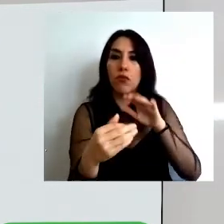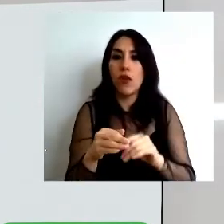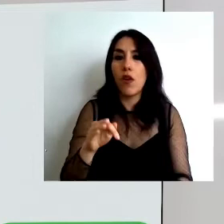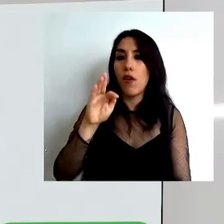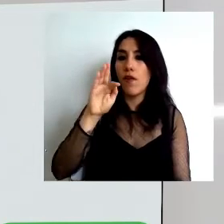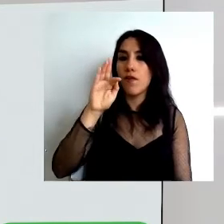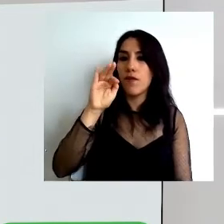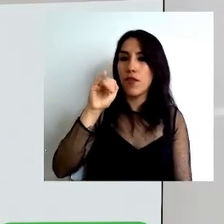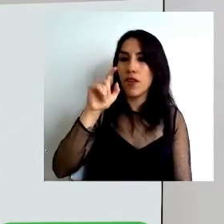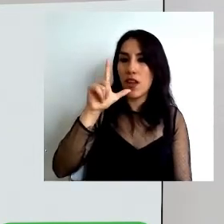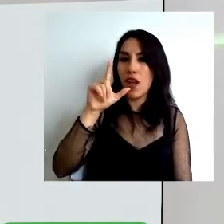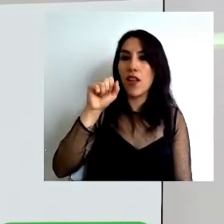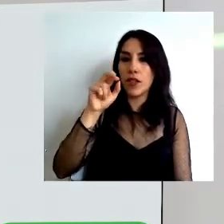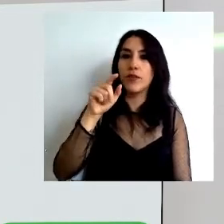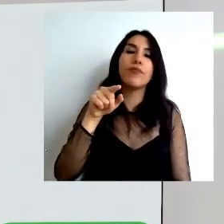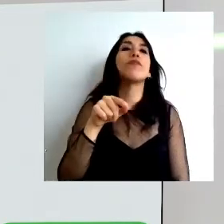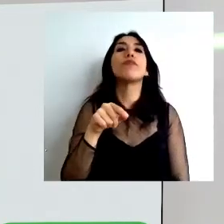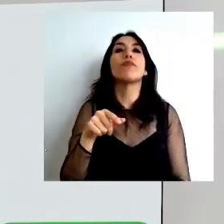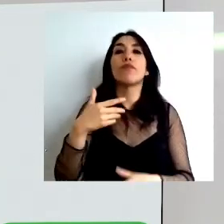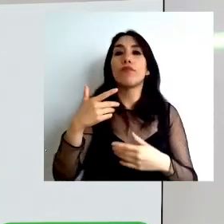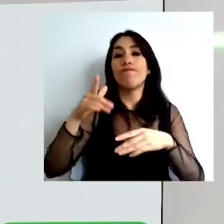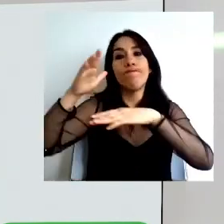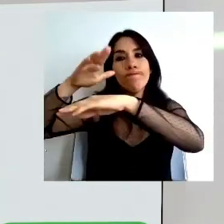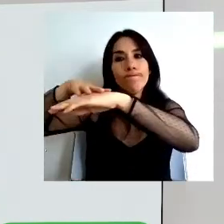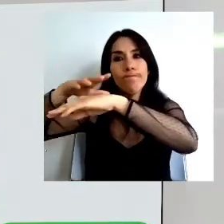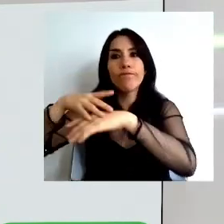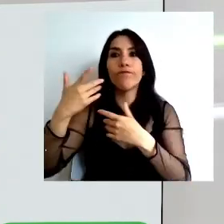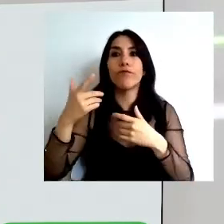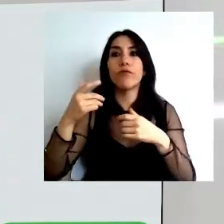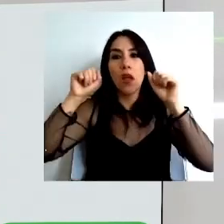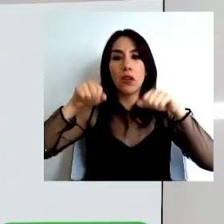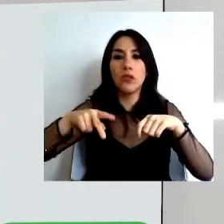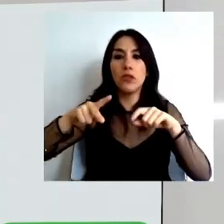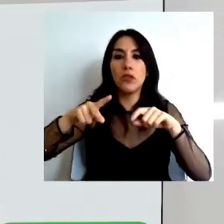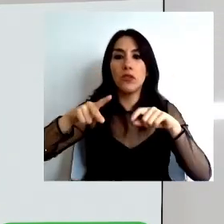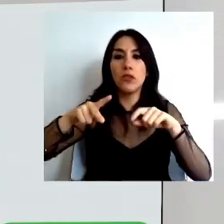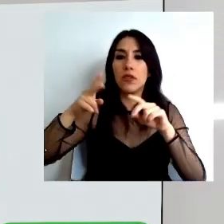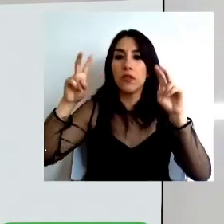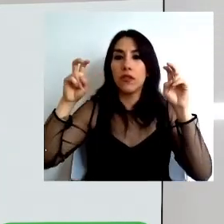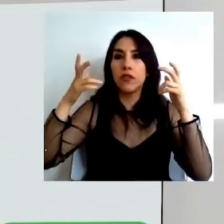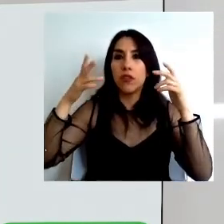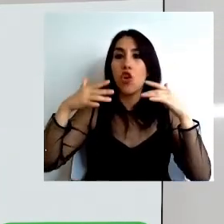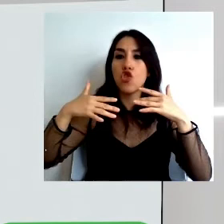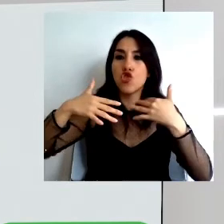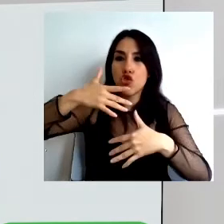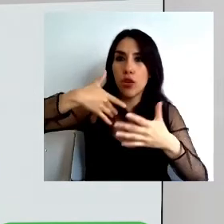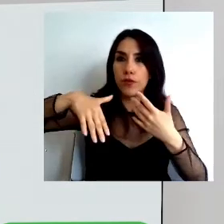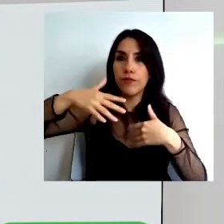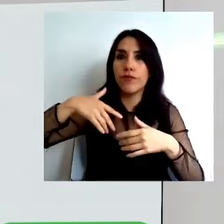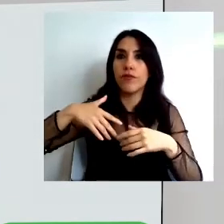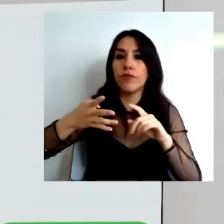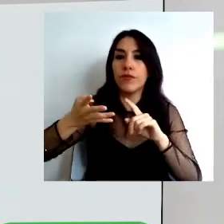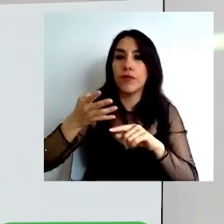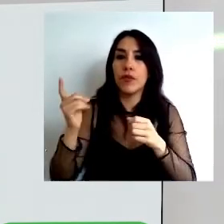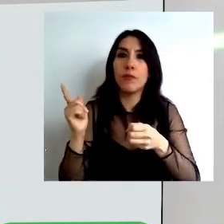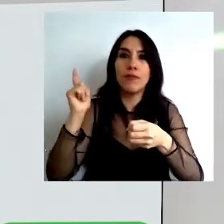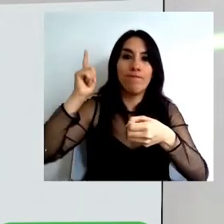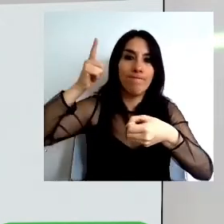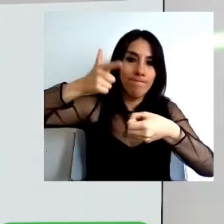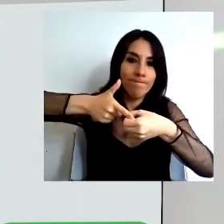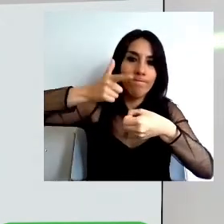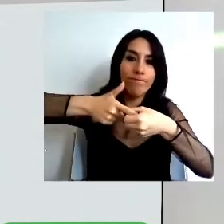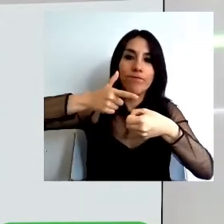partnership, certification. So these are models where there is some kind of formal legal and often financial relationship with your